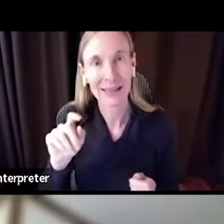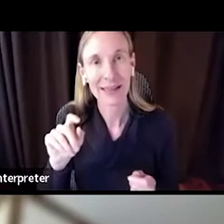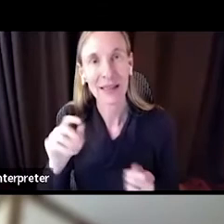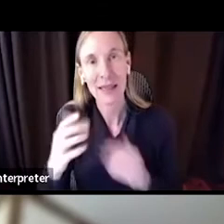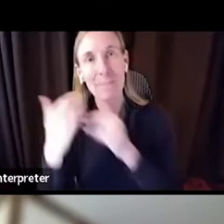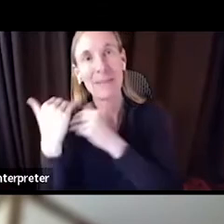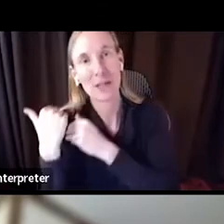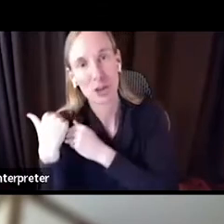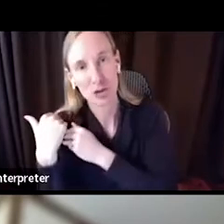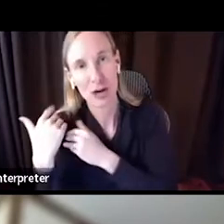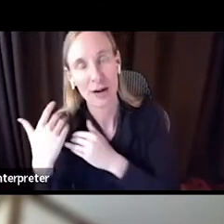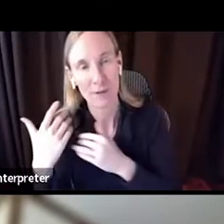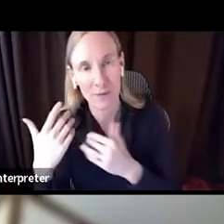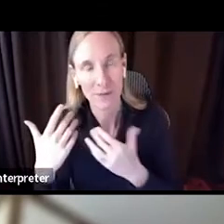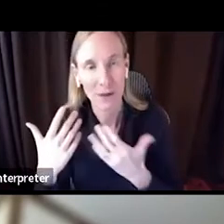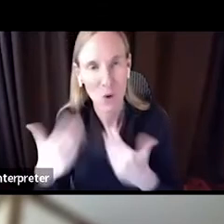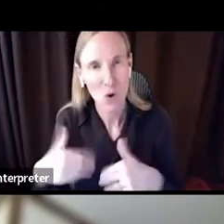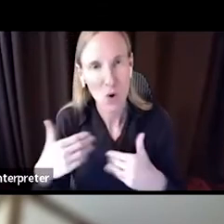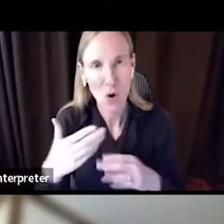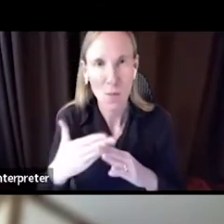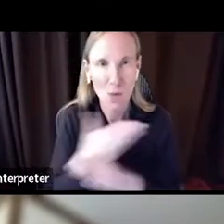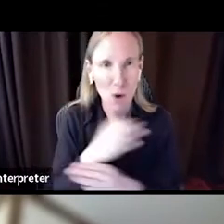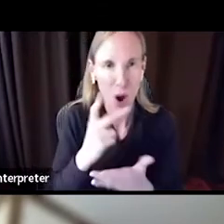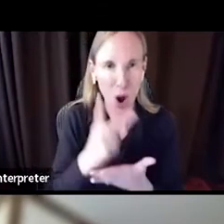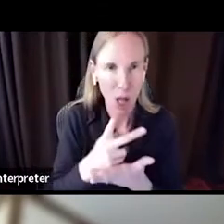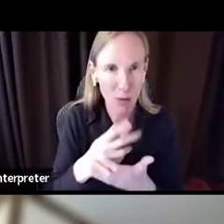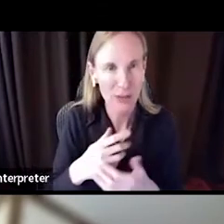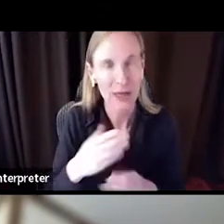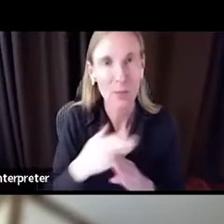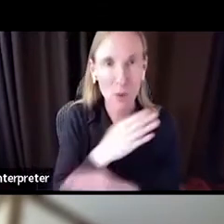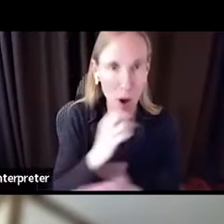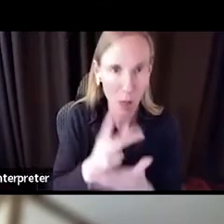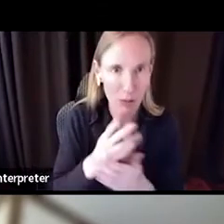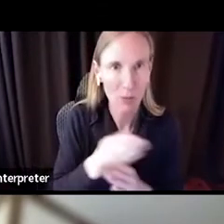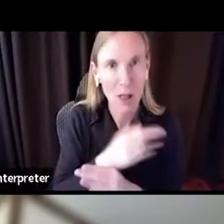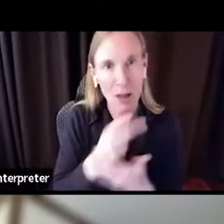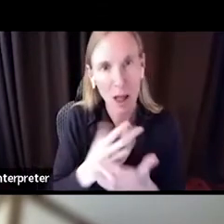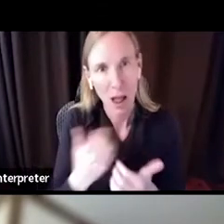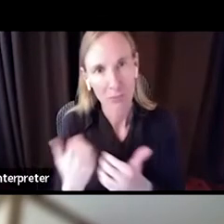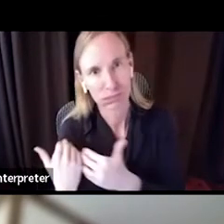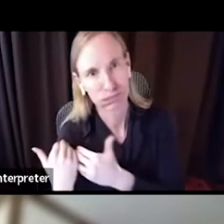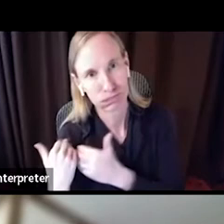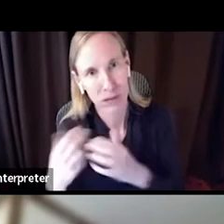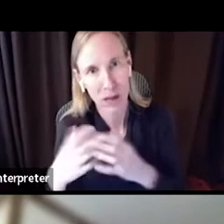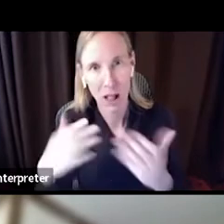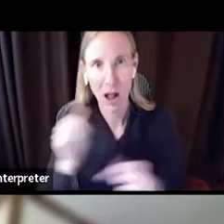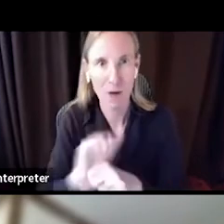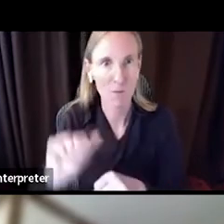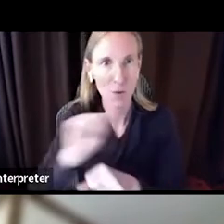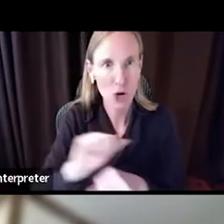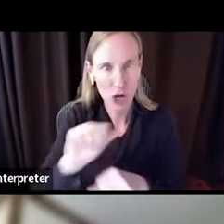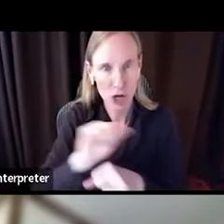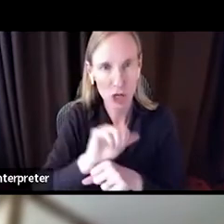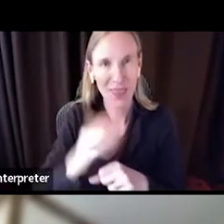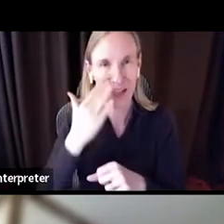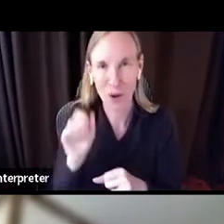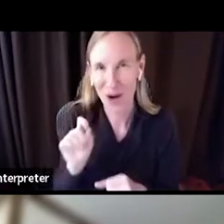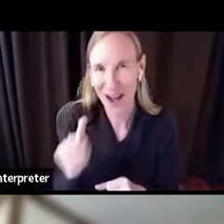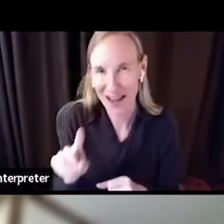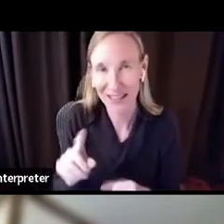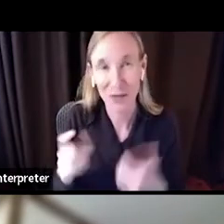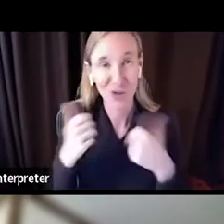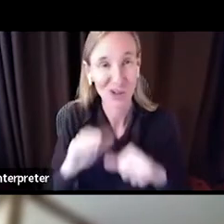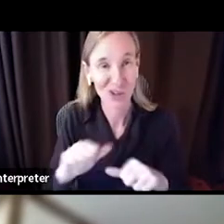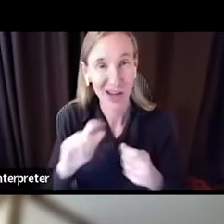prior authorizations generally throughout the medical system. We have some initiatives underway. We've tried to have some initiatives